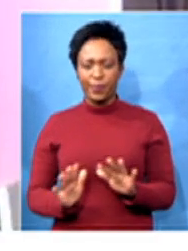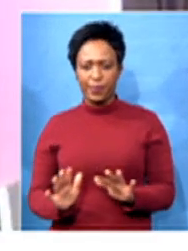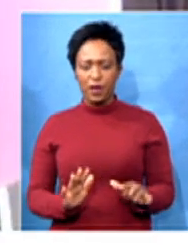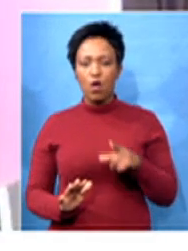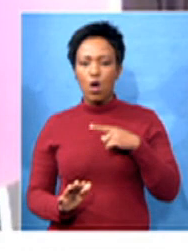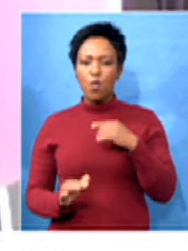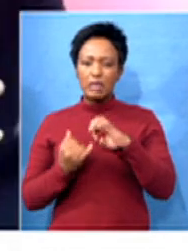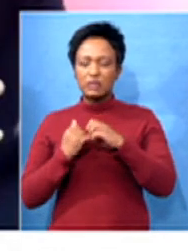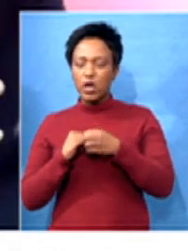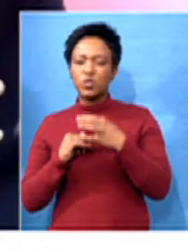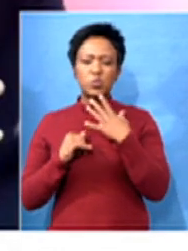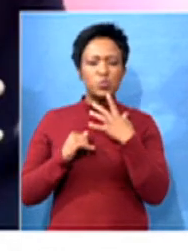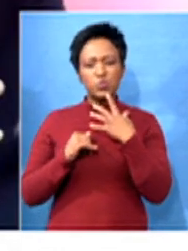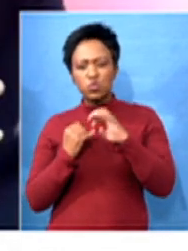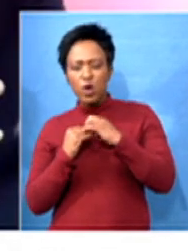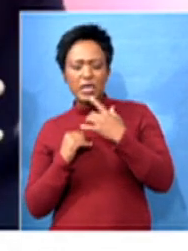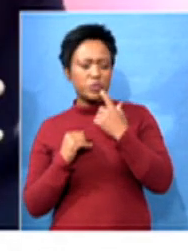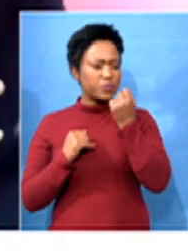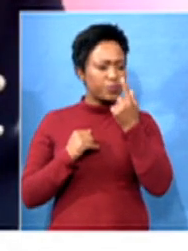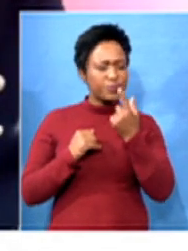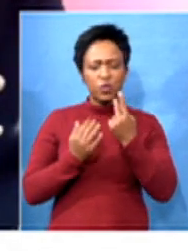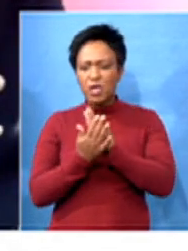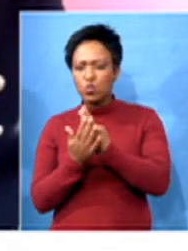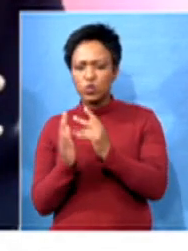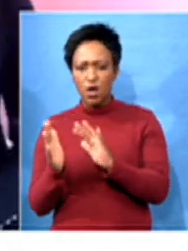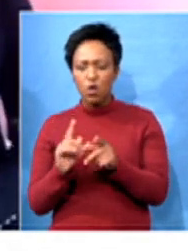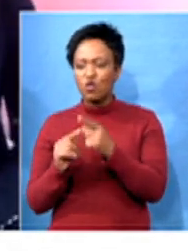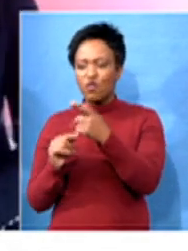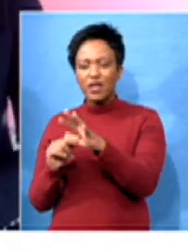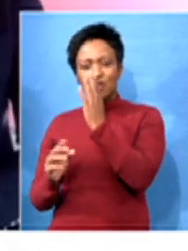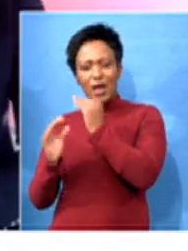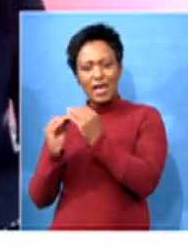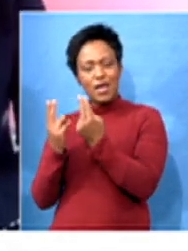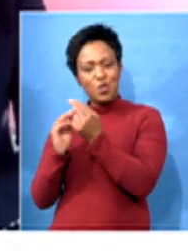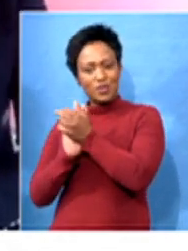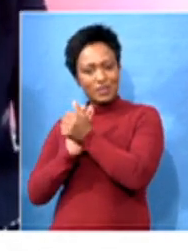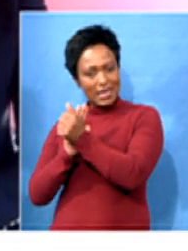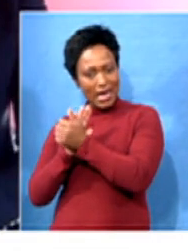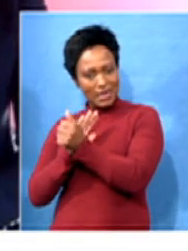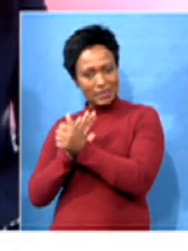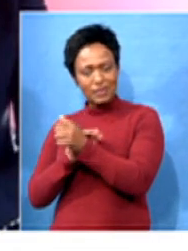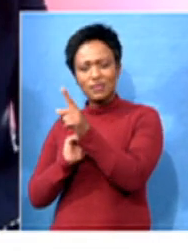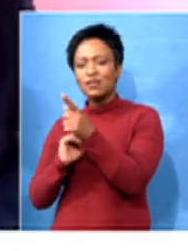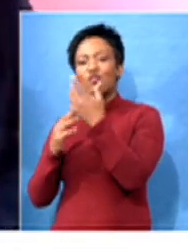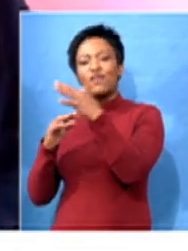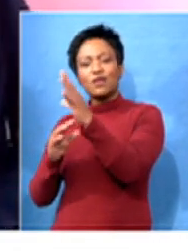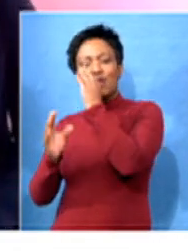figure it out. Indeed we are. And you say you've learned some new skills. What exactly are some of those? What have you learned